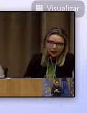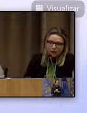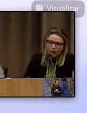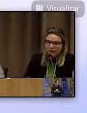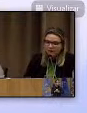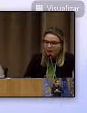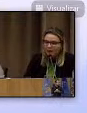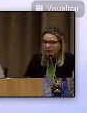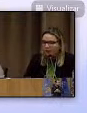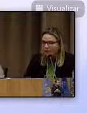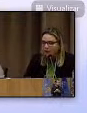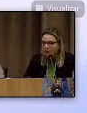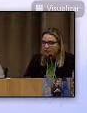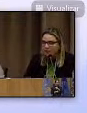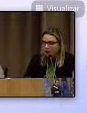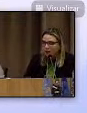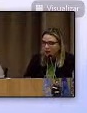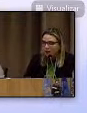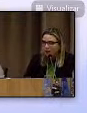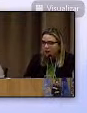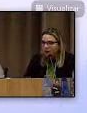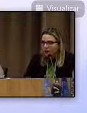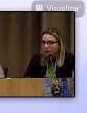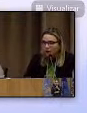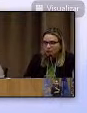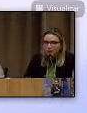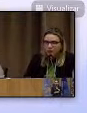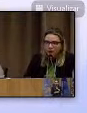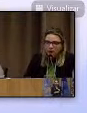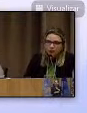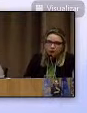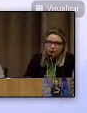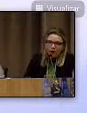adapting some outpatient